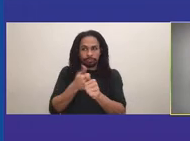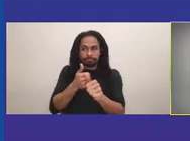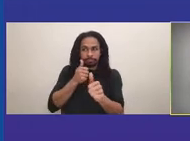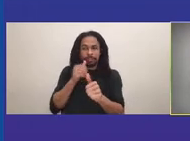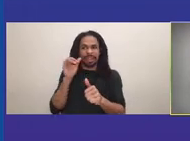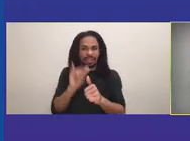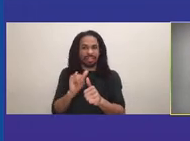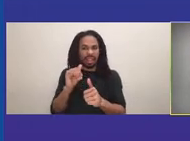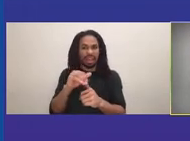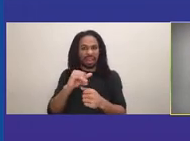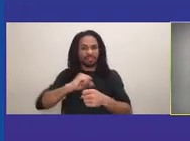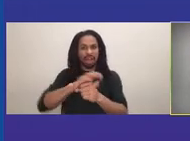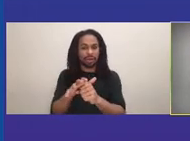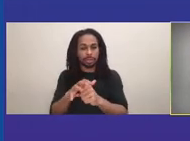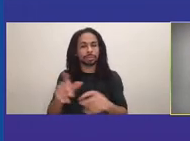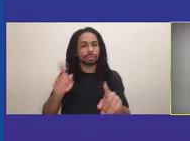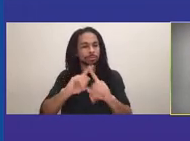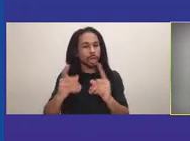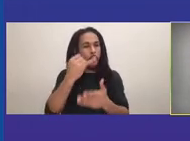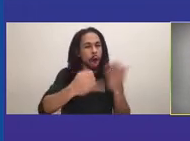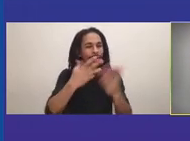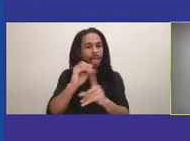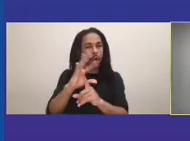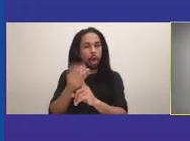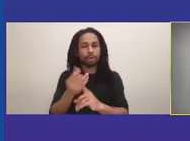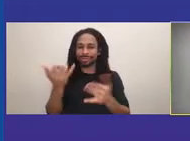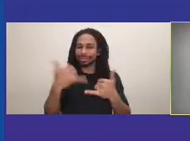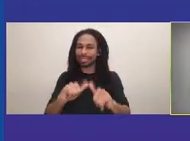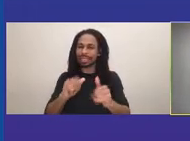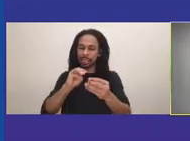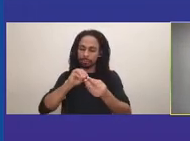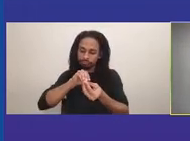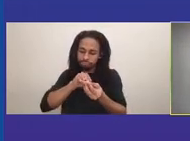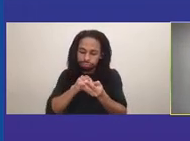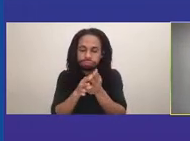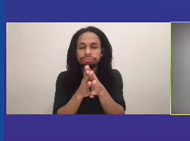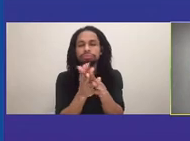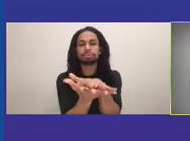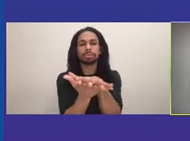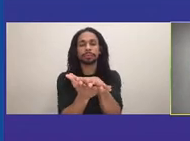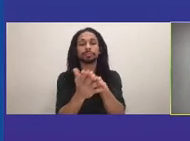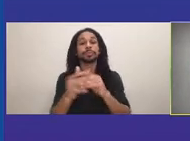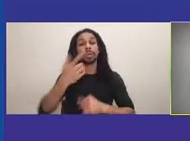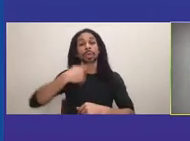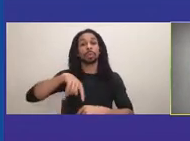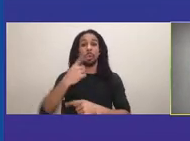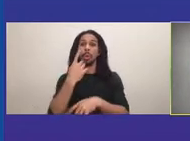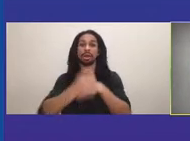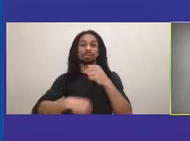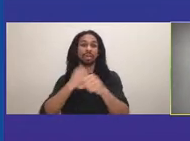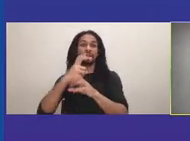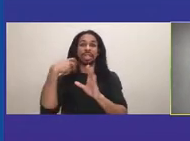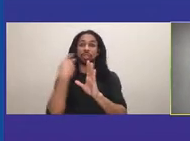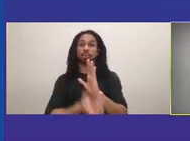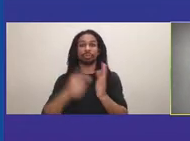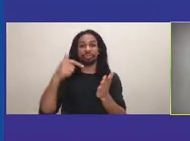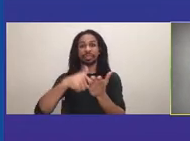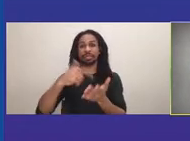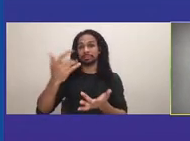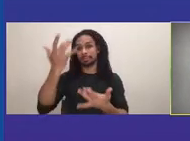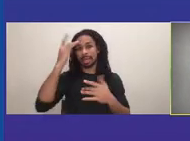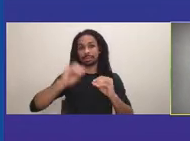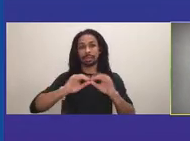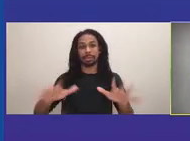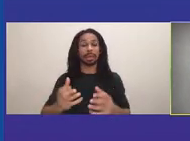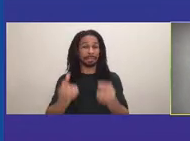while forever changed never actually stopped. We are a year into this pandemic, and many dance entities and workers